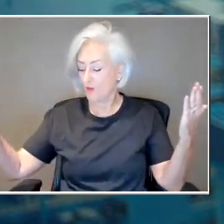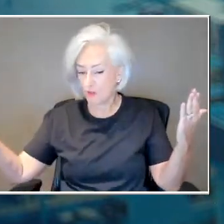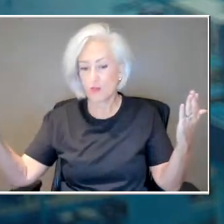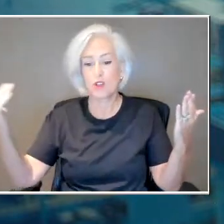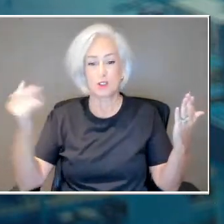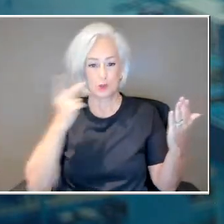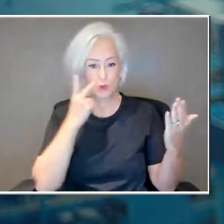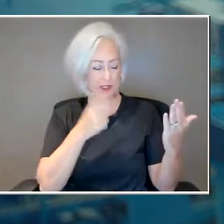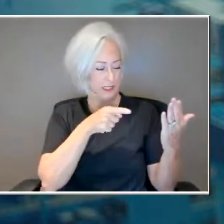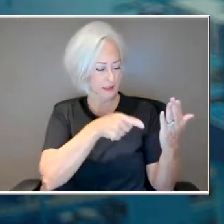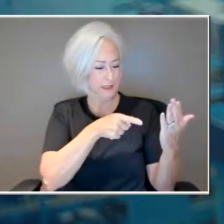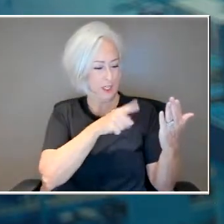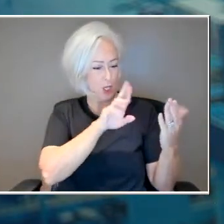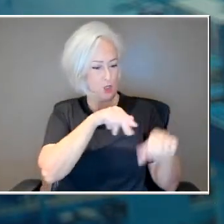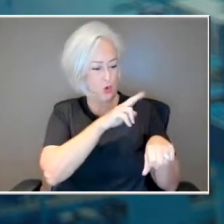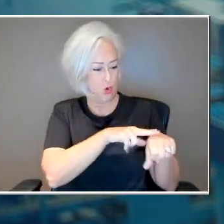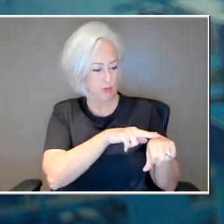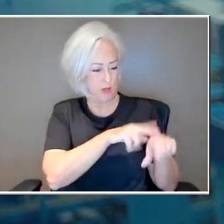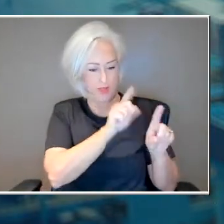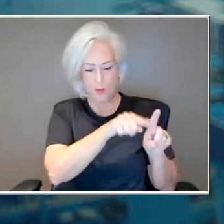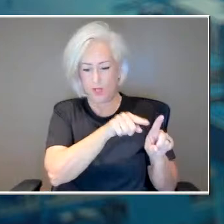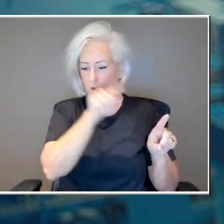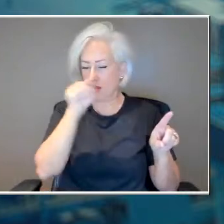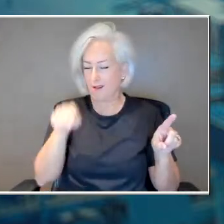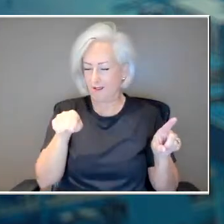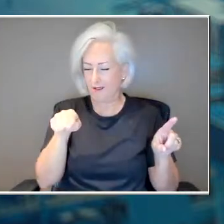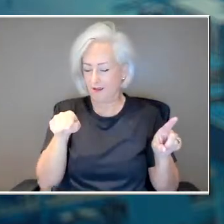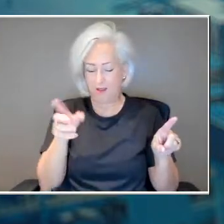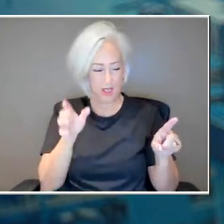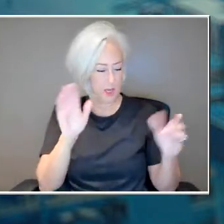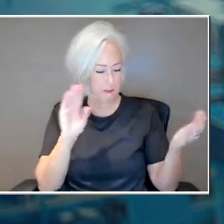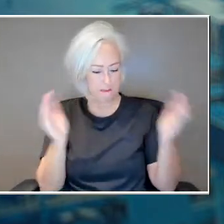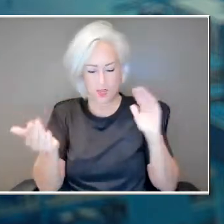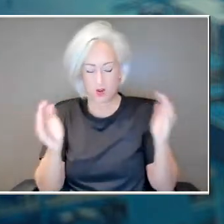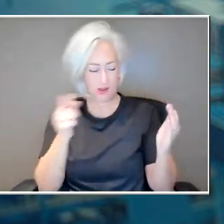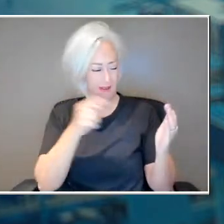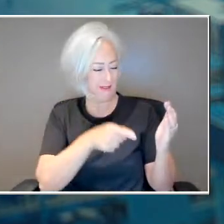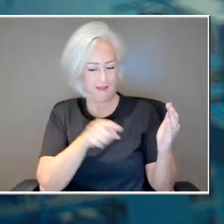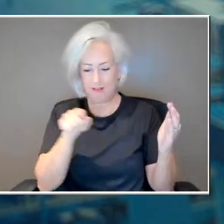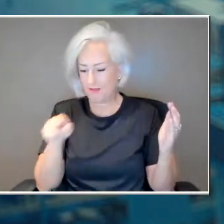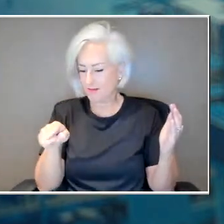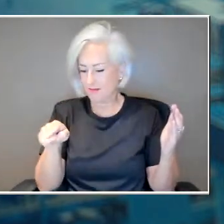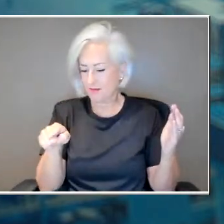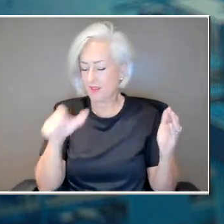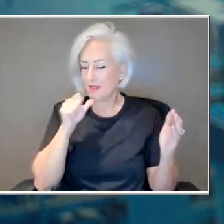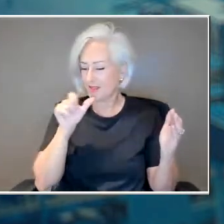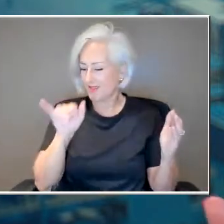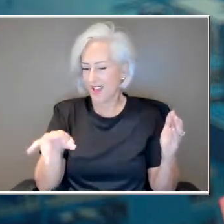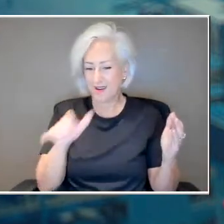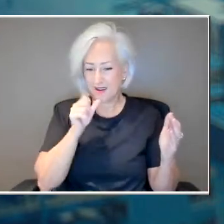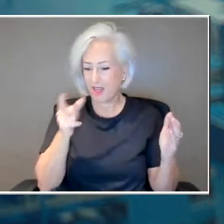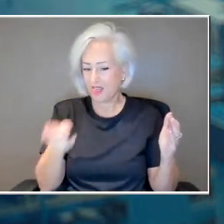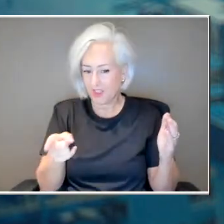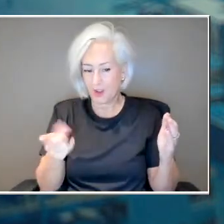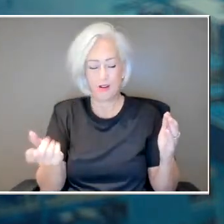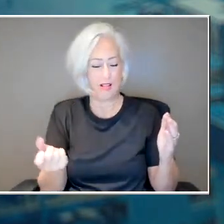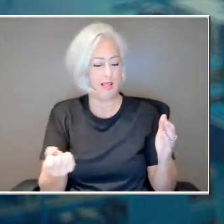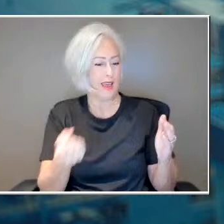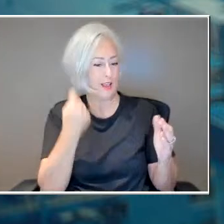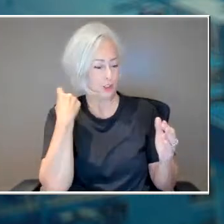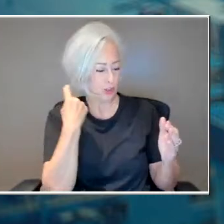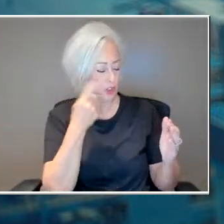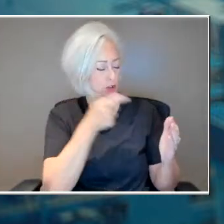comparison, like, wait, that wasn't there last year. That additionally helps in that early identification piece. For Tracey, a